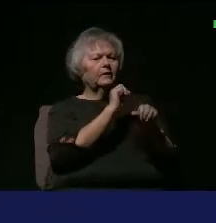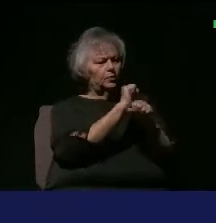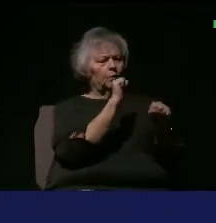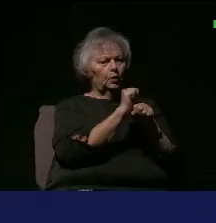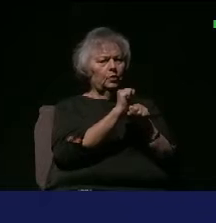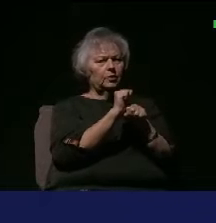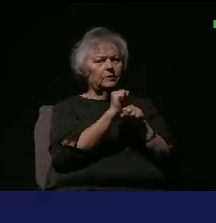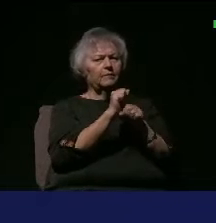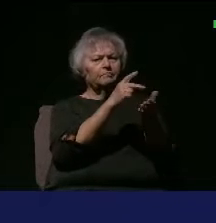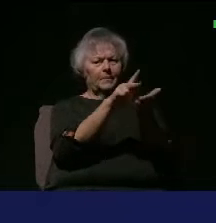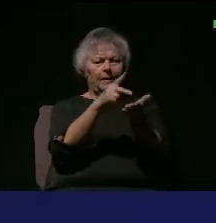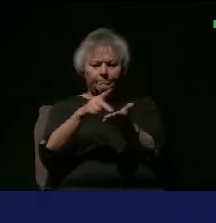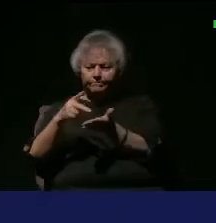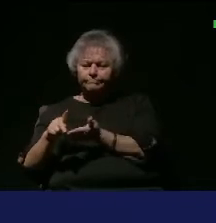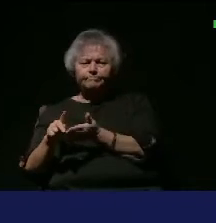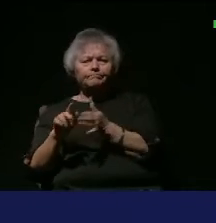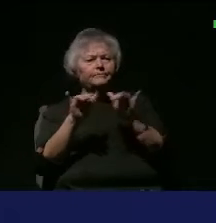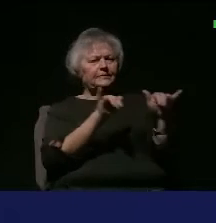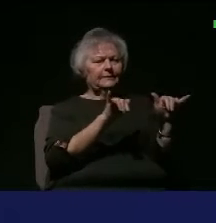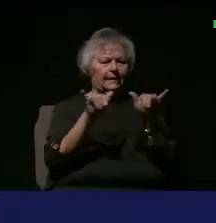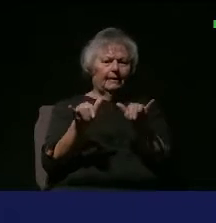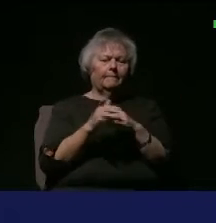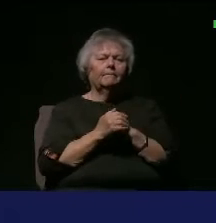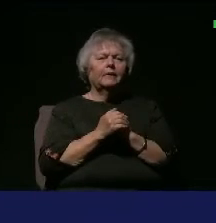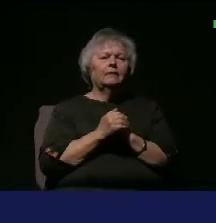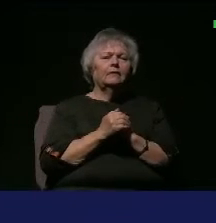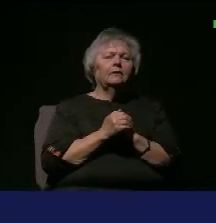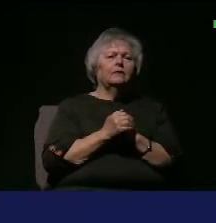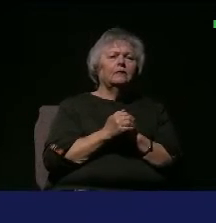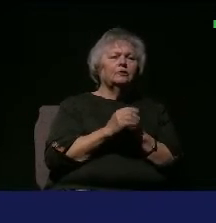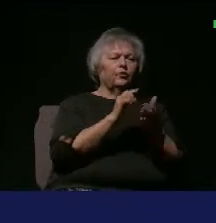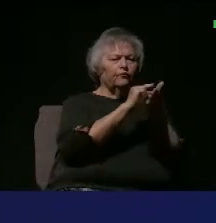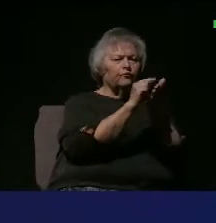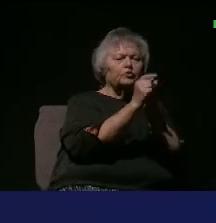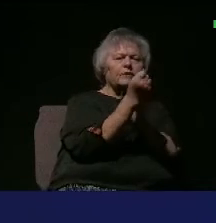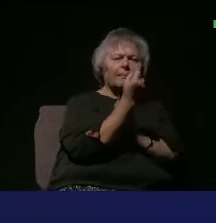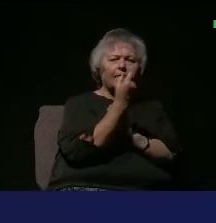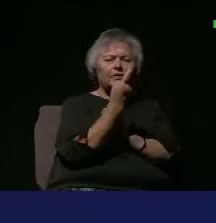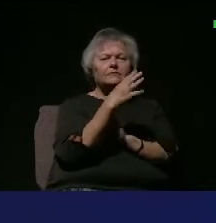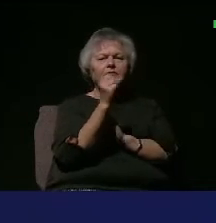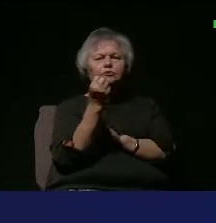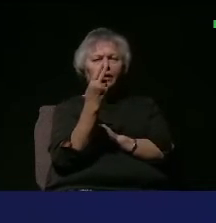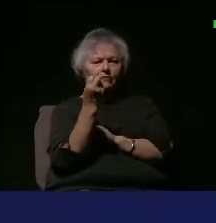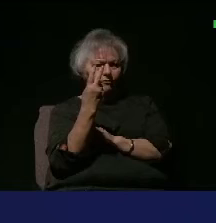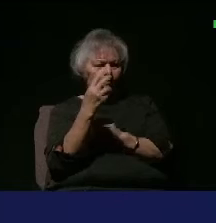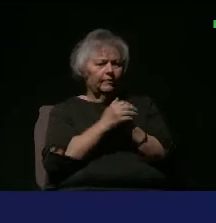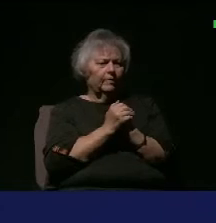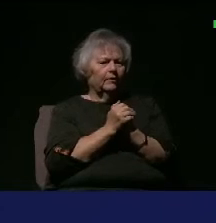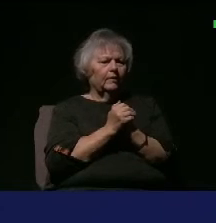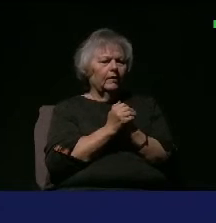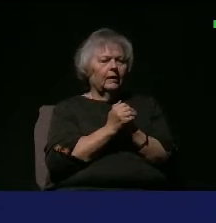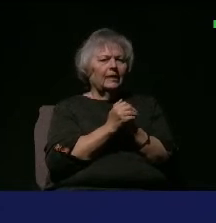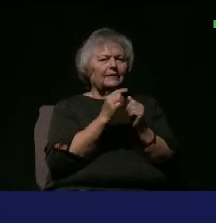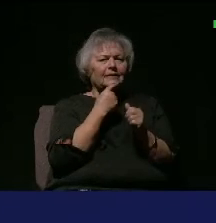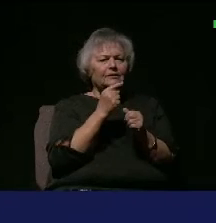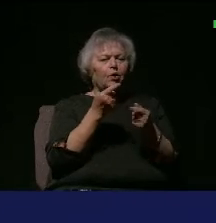beautiful picture. Look at the outrage, though, of the people in verse 11 and 12. Notice it says, when they received